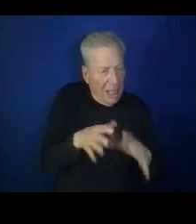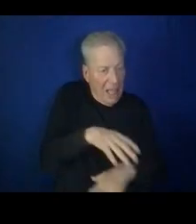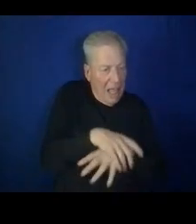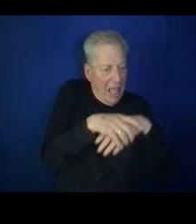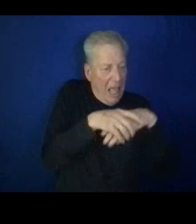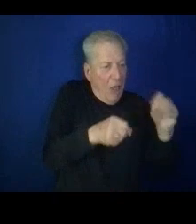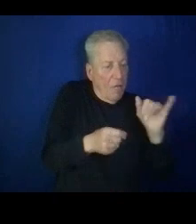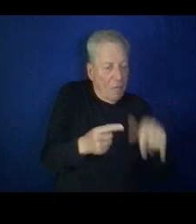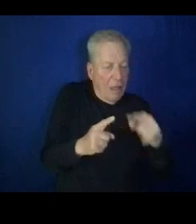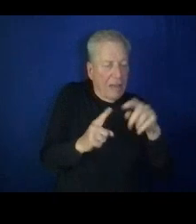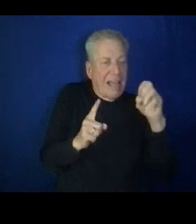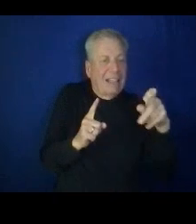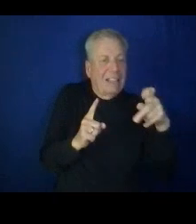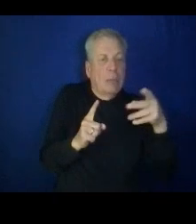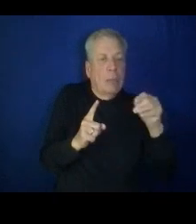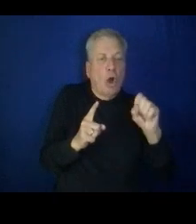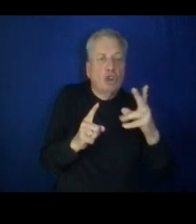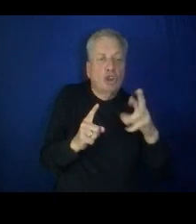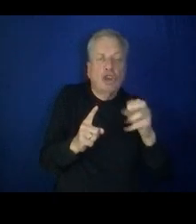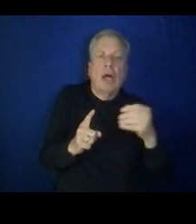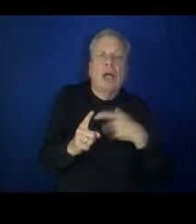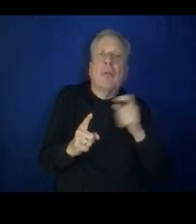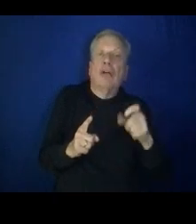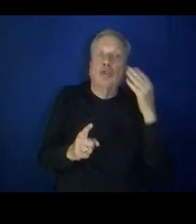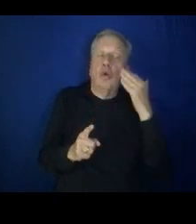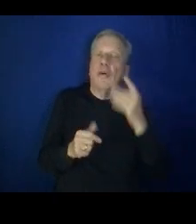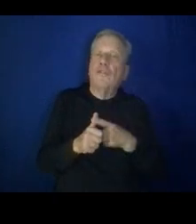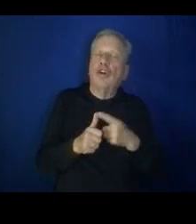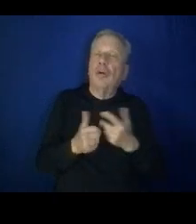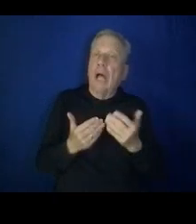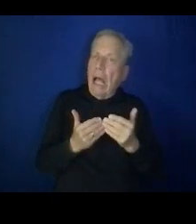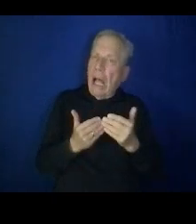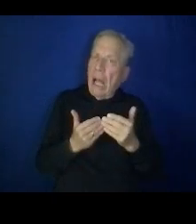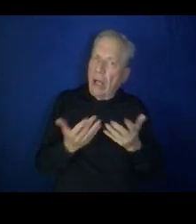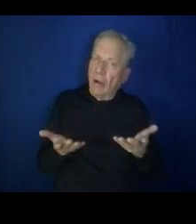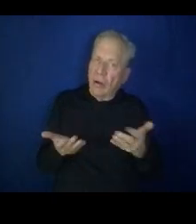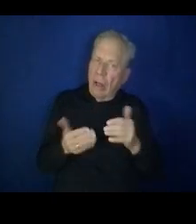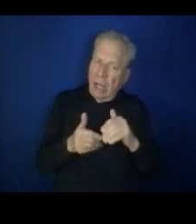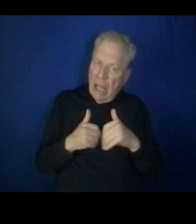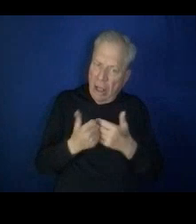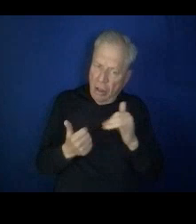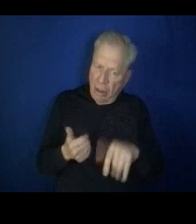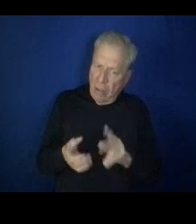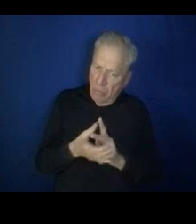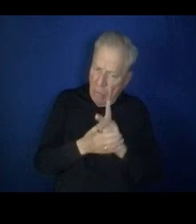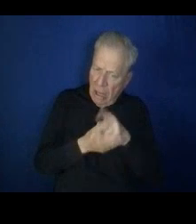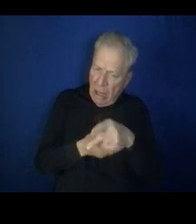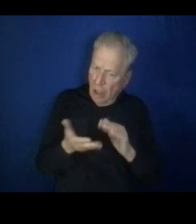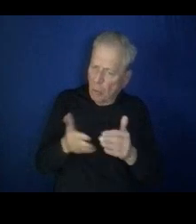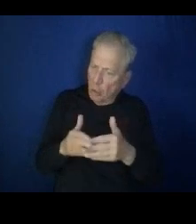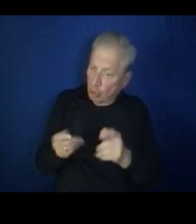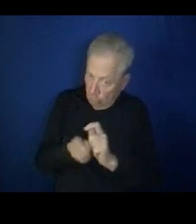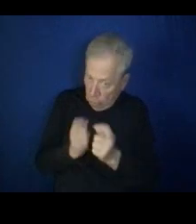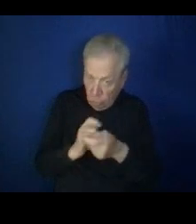exclosure. And we want to know, like, first, how is the plant community changing?